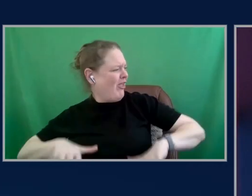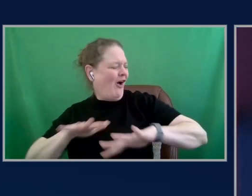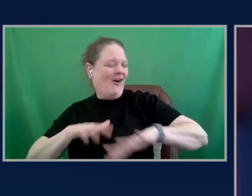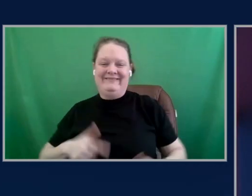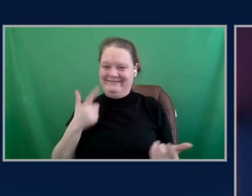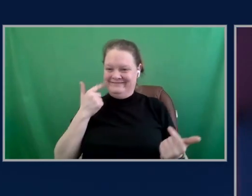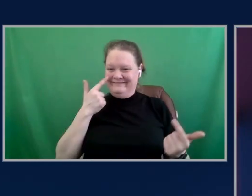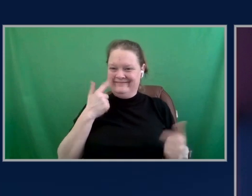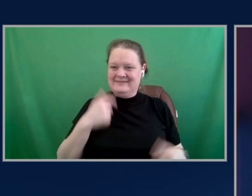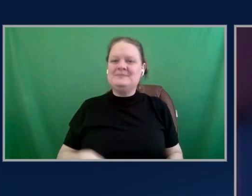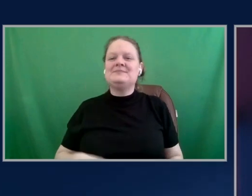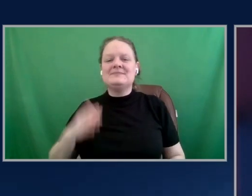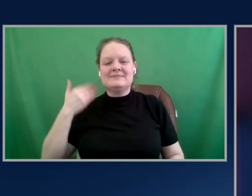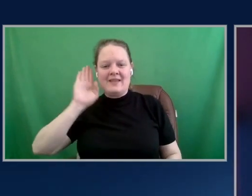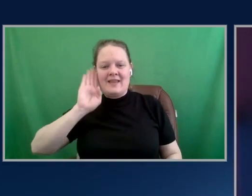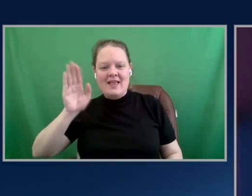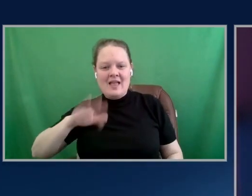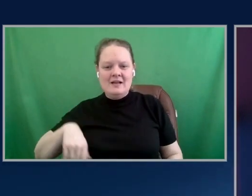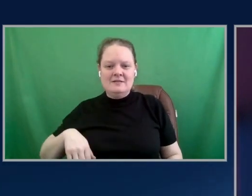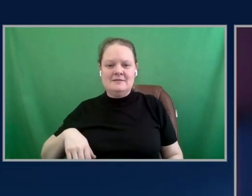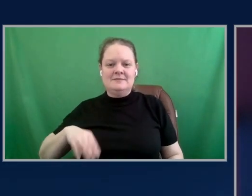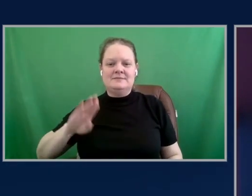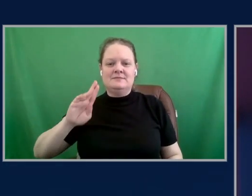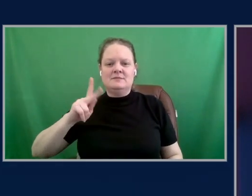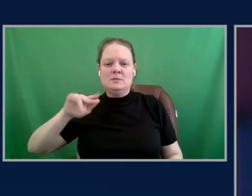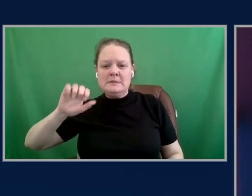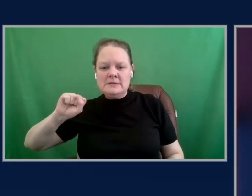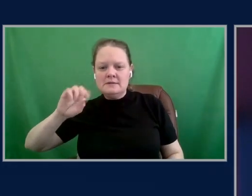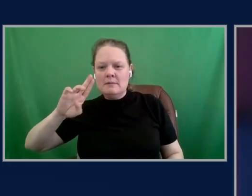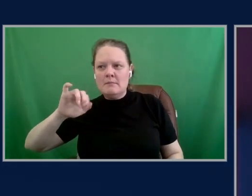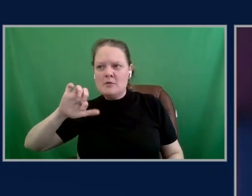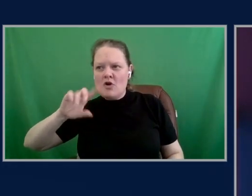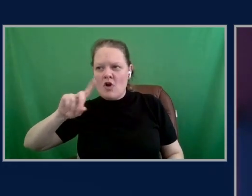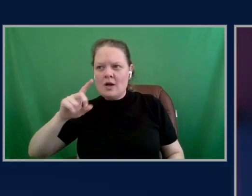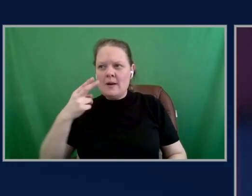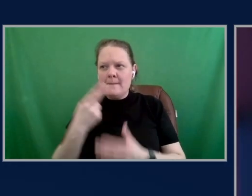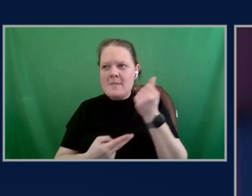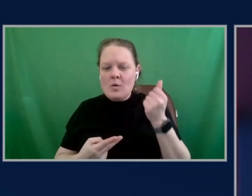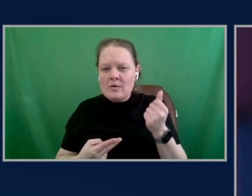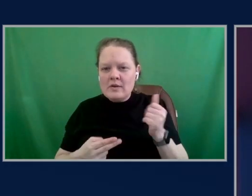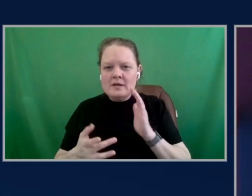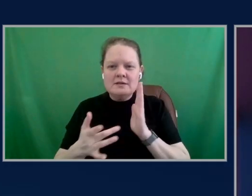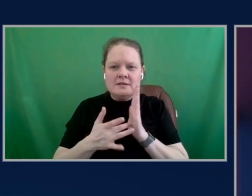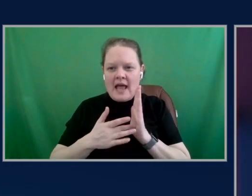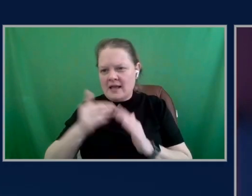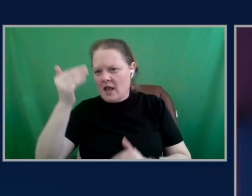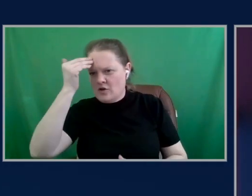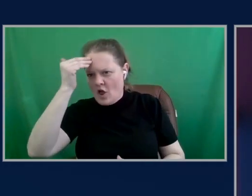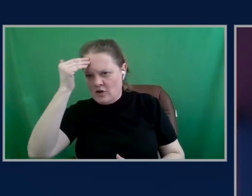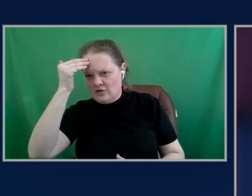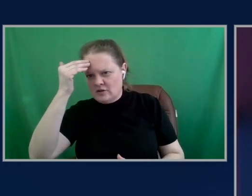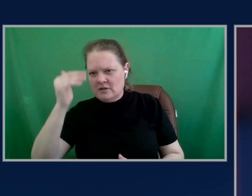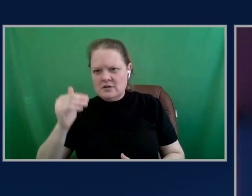hi, I'm Quibbs Bernard, and basically both tech and knowledge and not Rust,